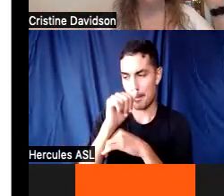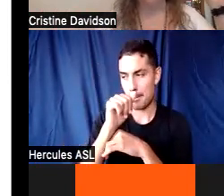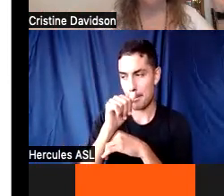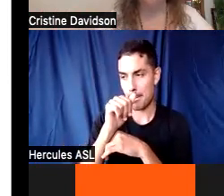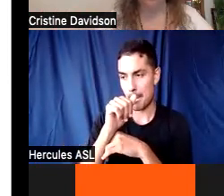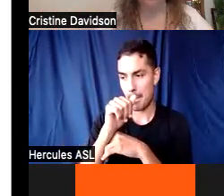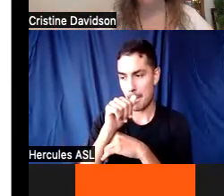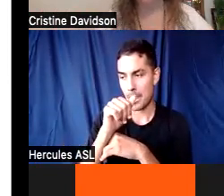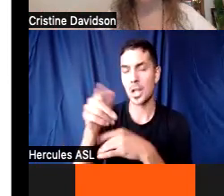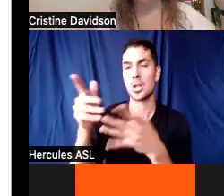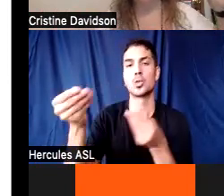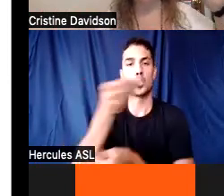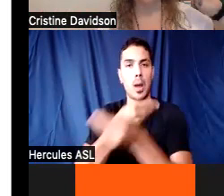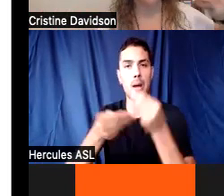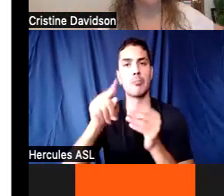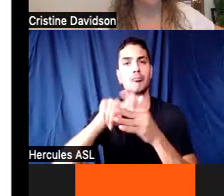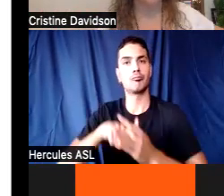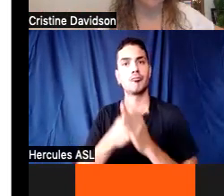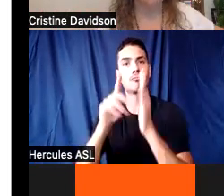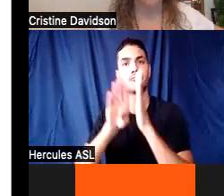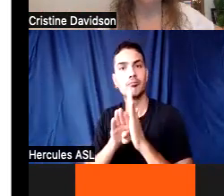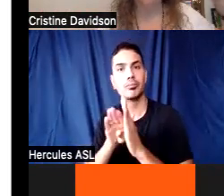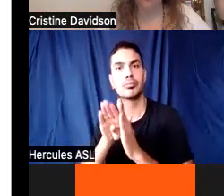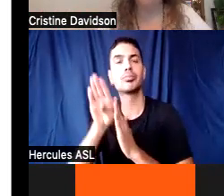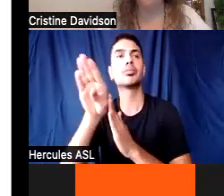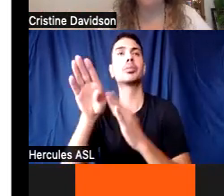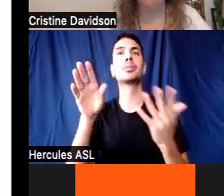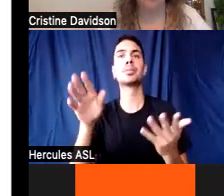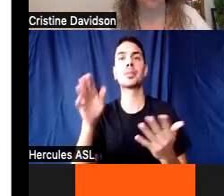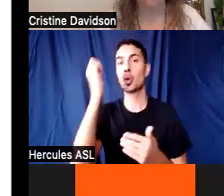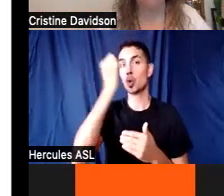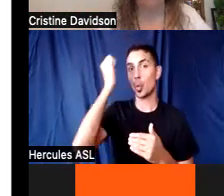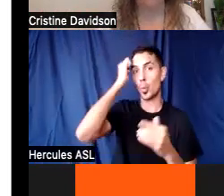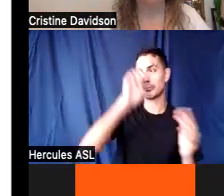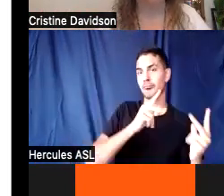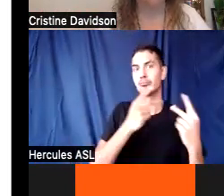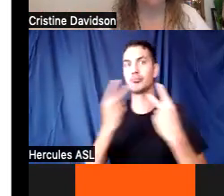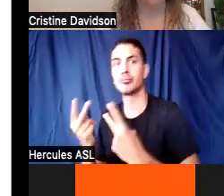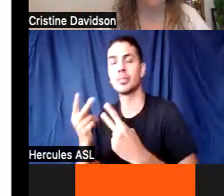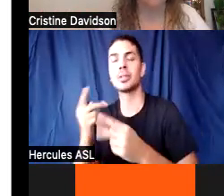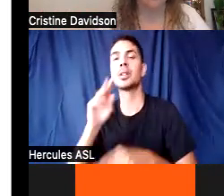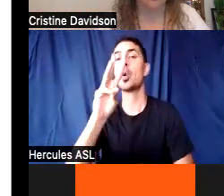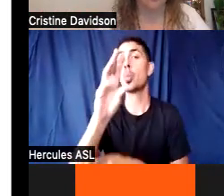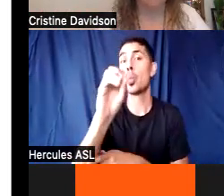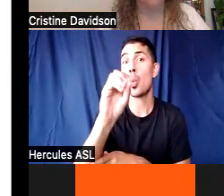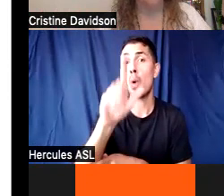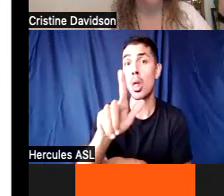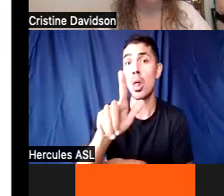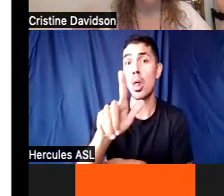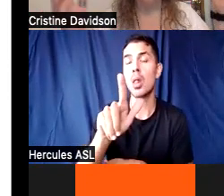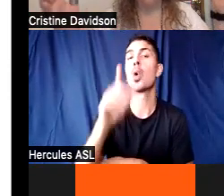using primarily wool, or, the silk trade is happening, but wool is a major fabric for Europeans at this